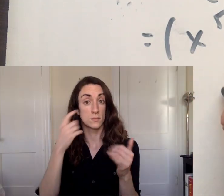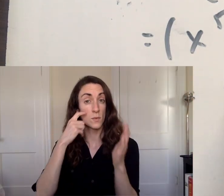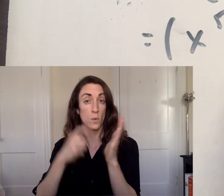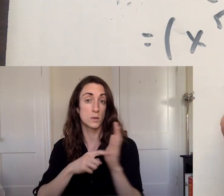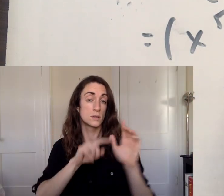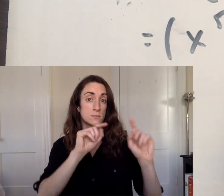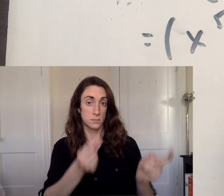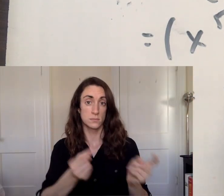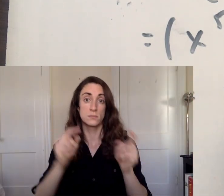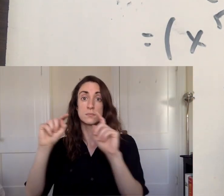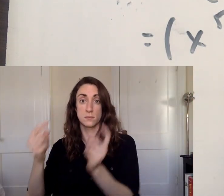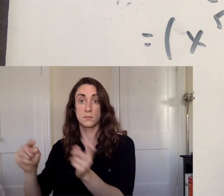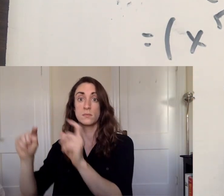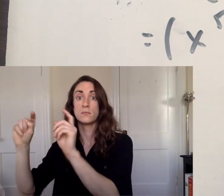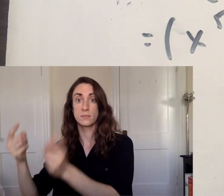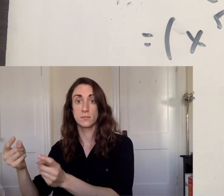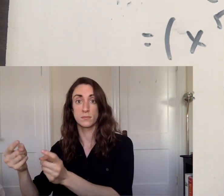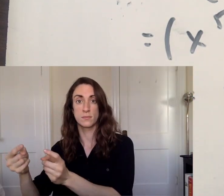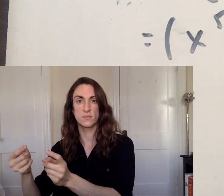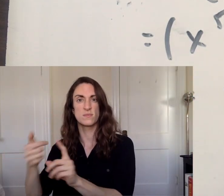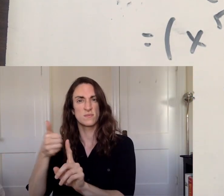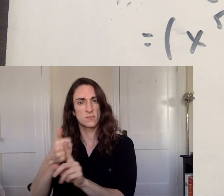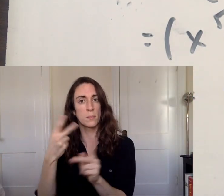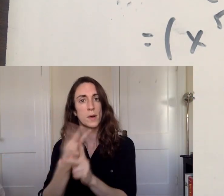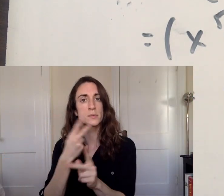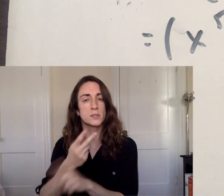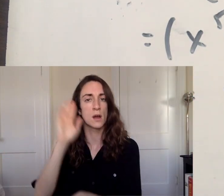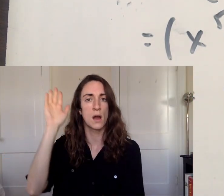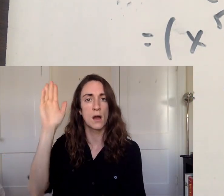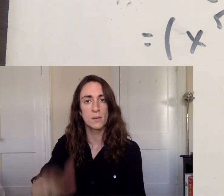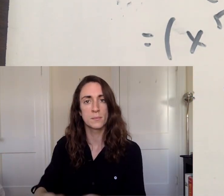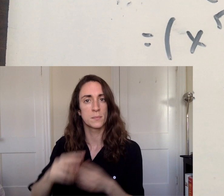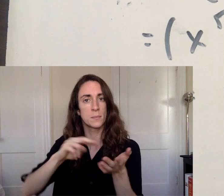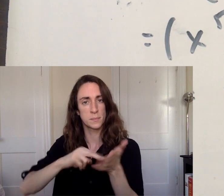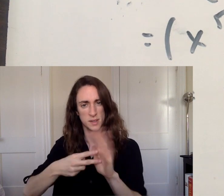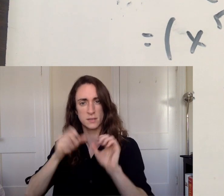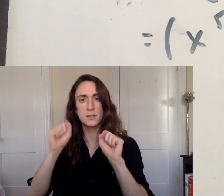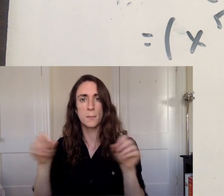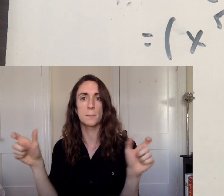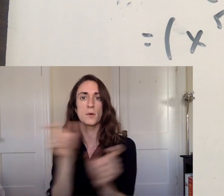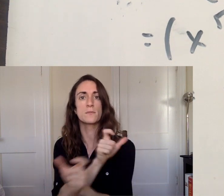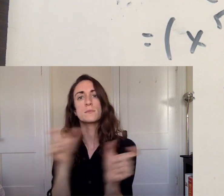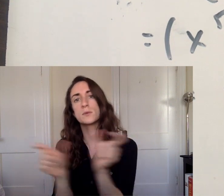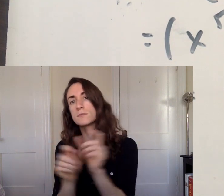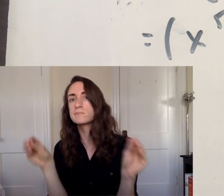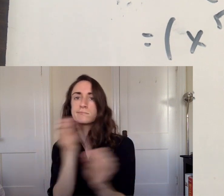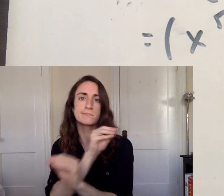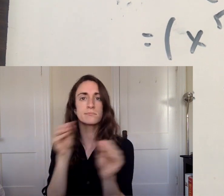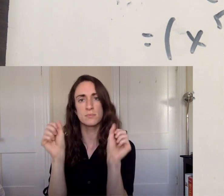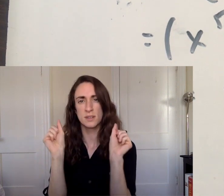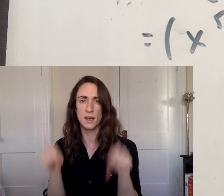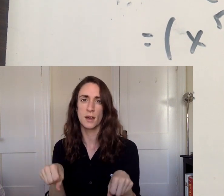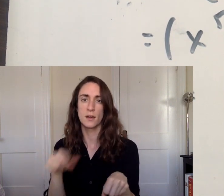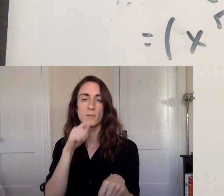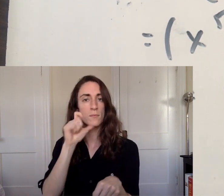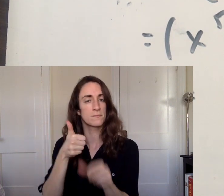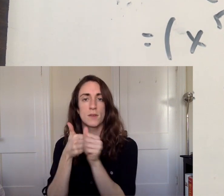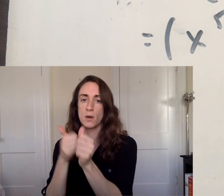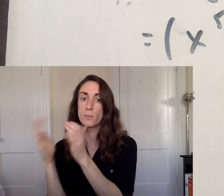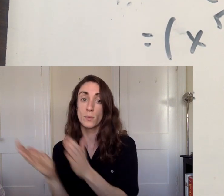Remember that multiplication is commutative, meaning that even though these terms are separated into 3 different quantities, we can really move these 6 terms around